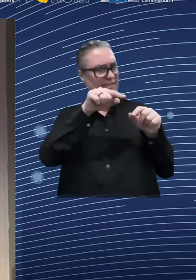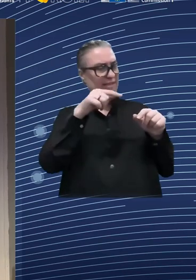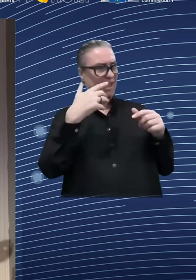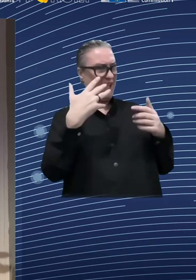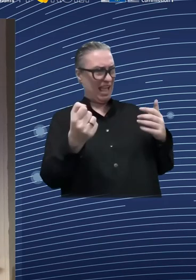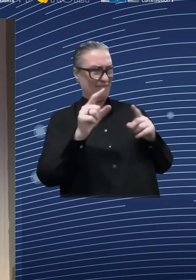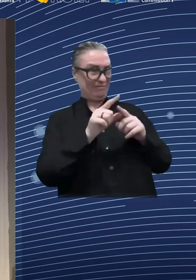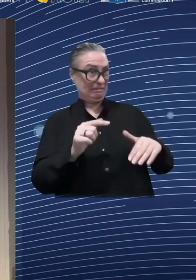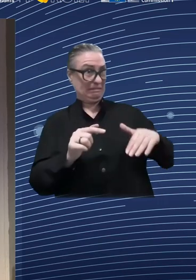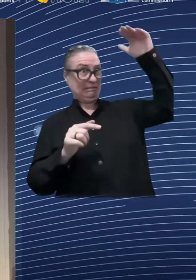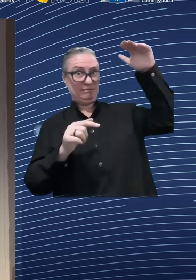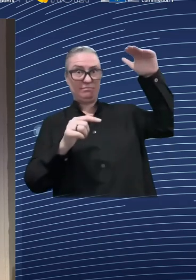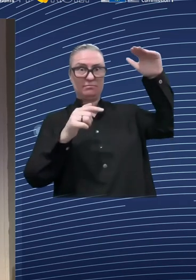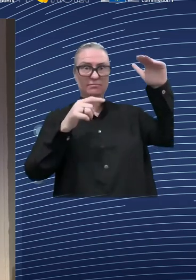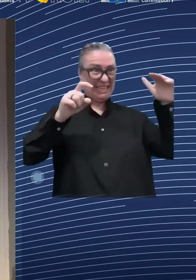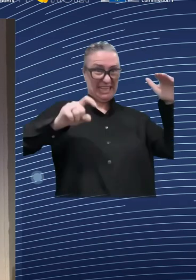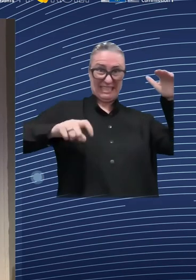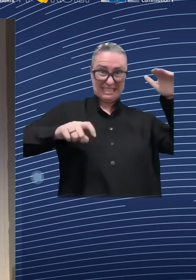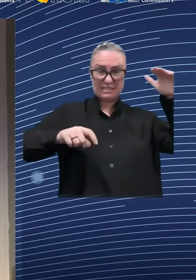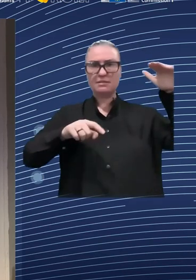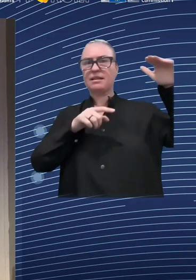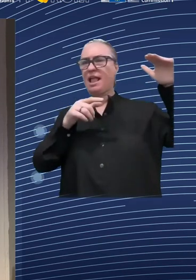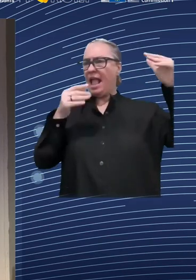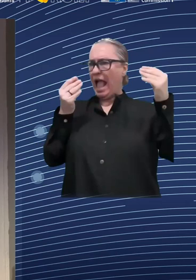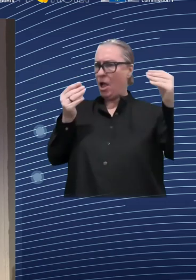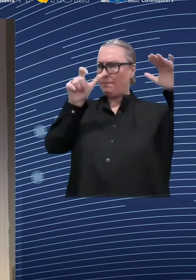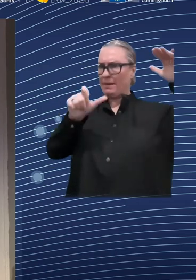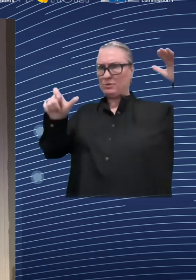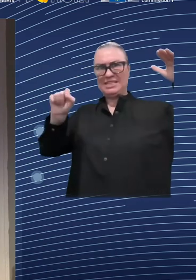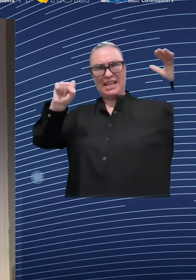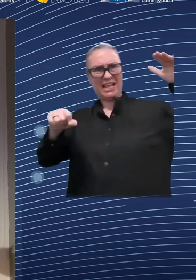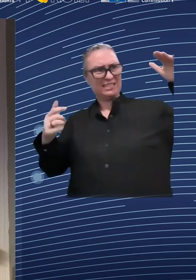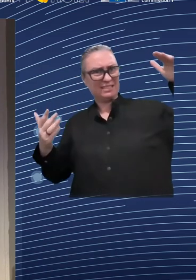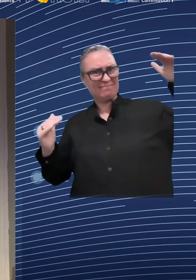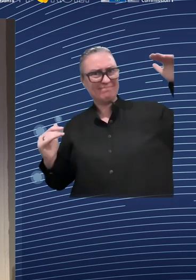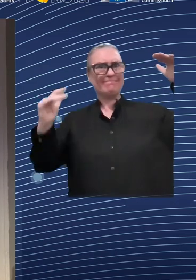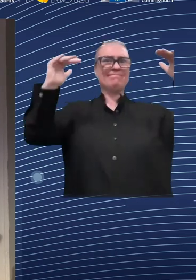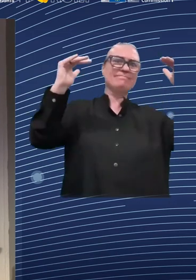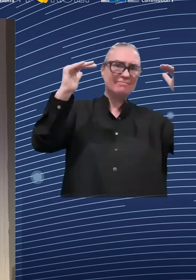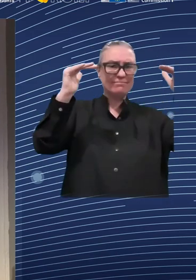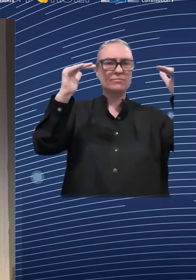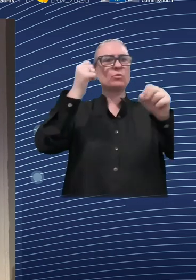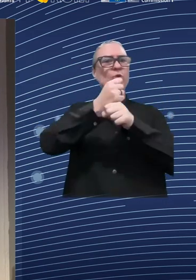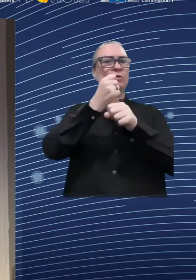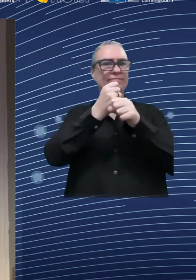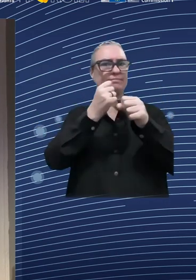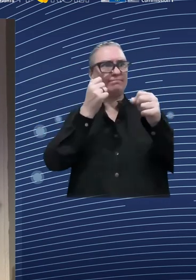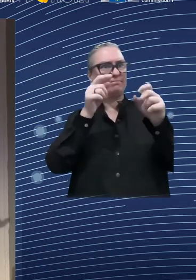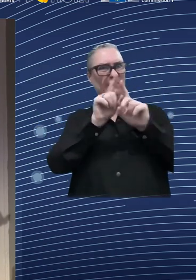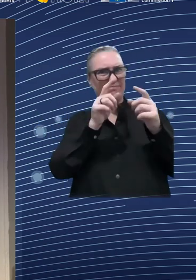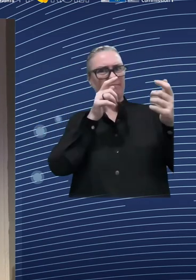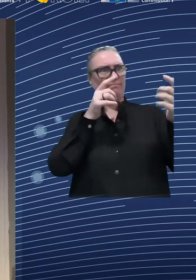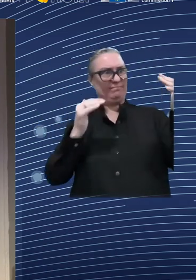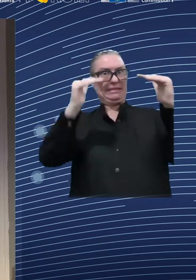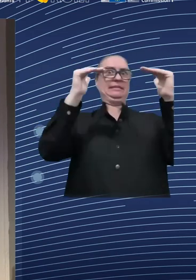and it will never work, and then they will complain that we are too slow, or that we are always lagging behind, and these kind of things. So